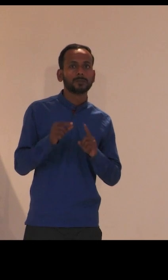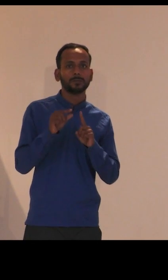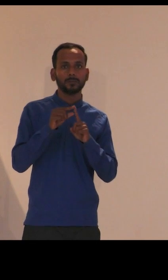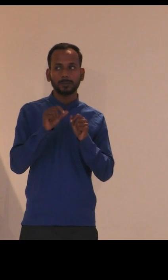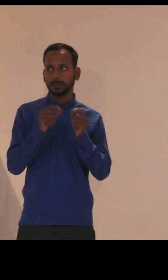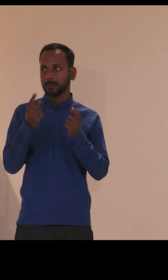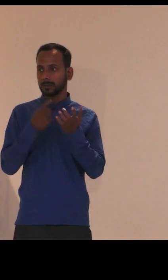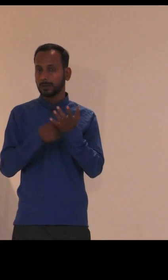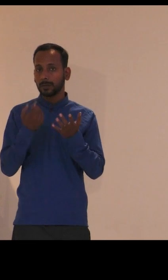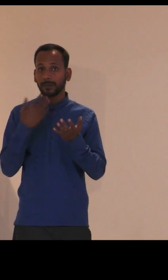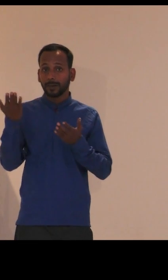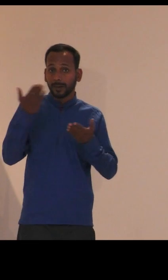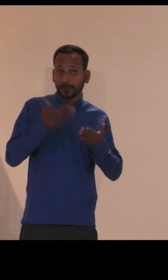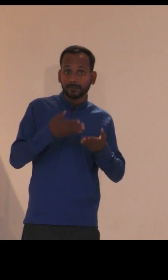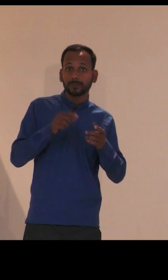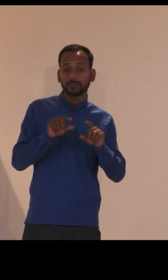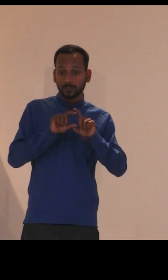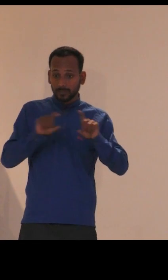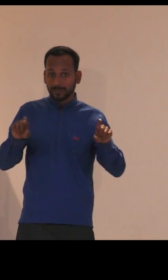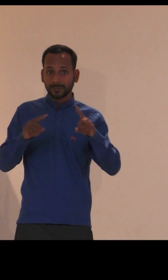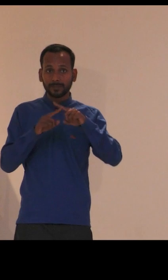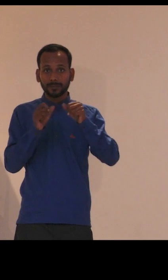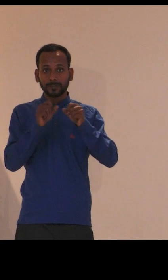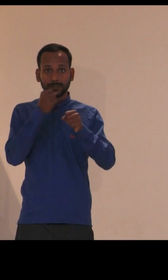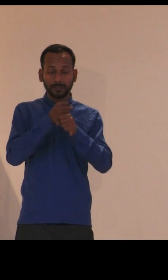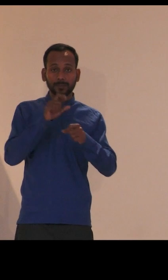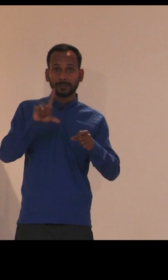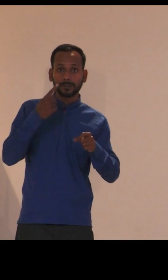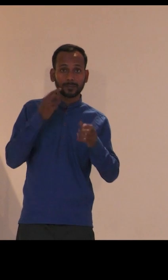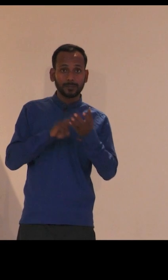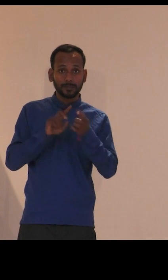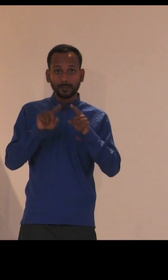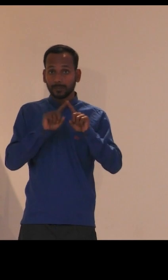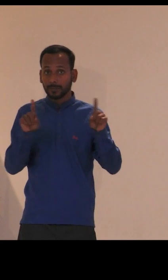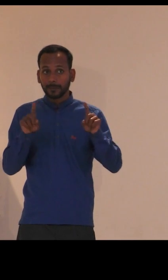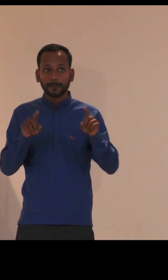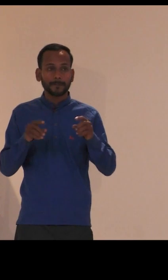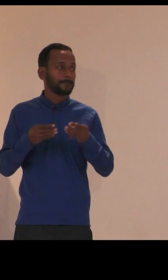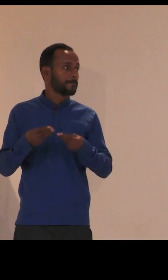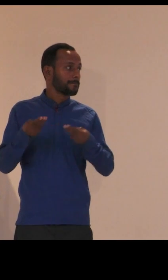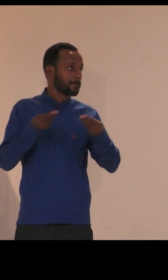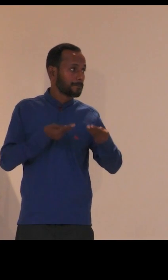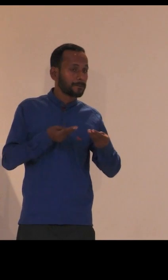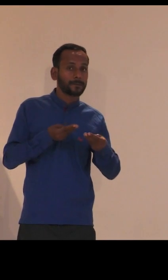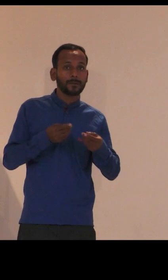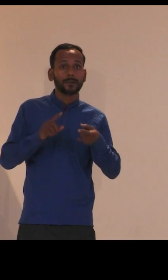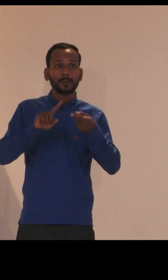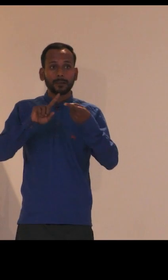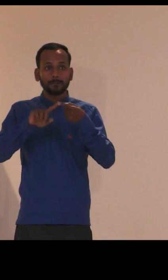in. Our tagline is everyday lives of everyday people, and we try to tell the stories of everyday